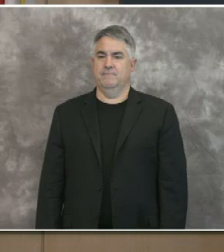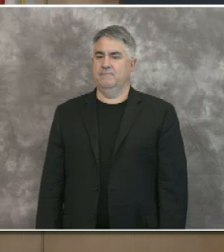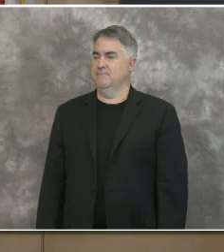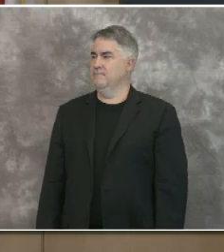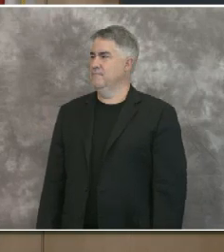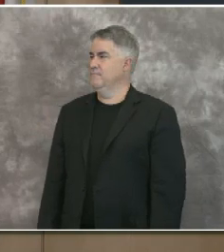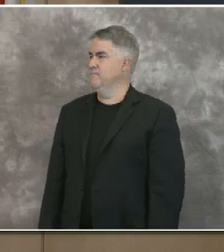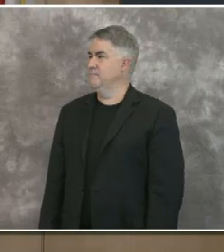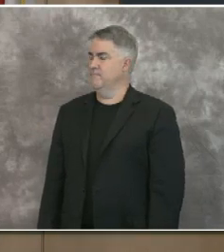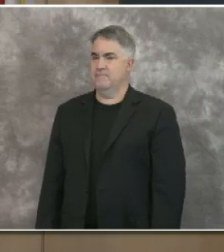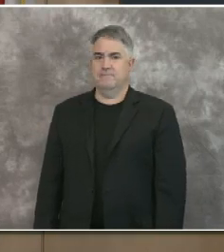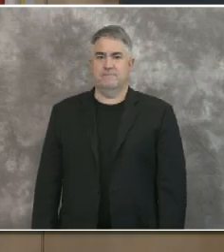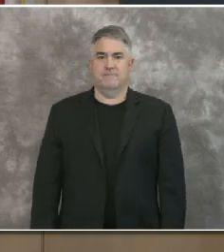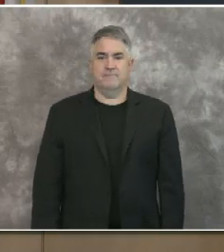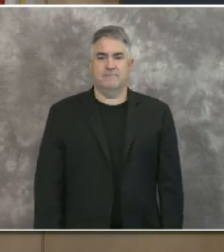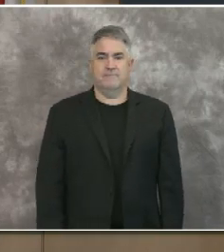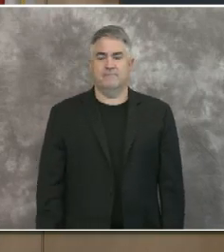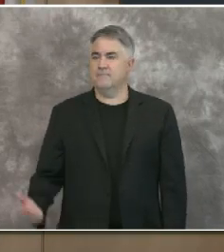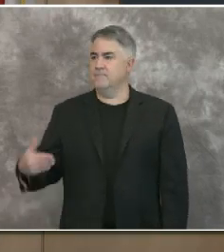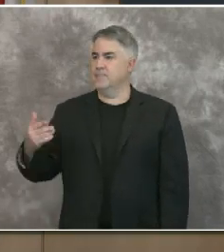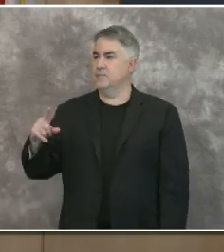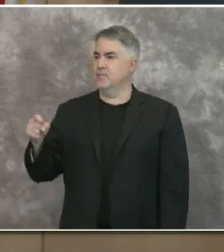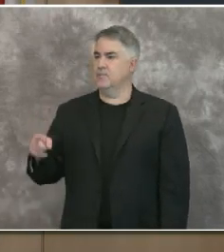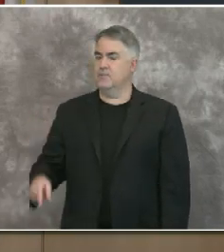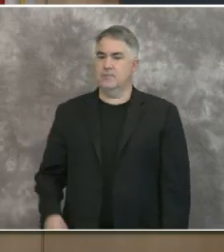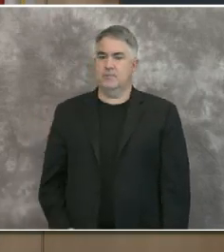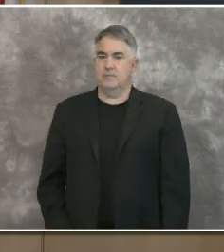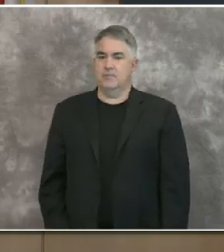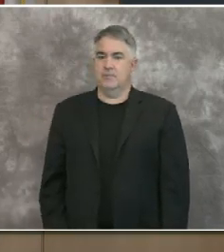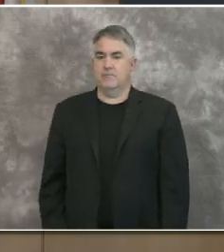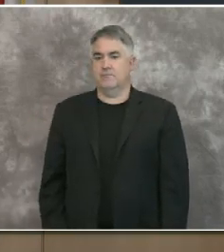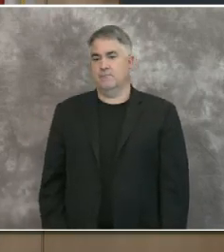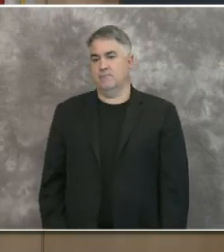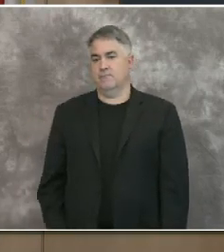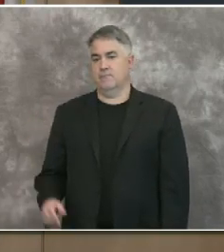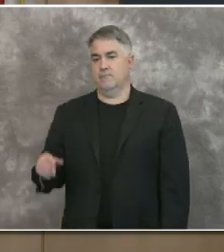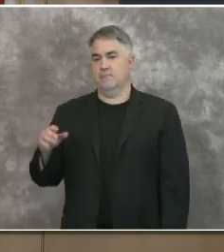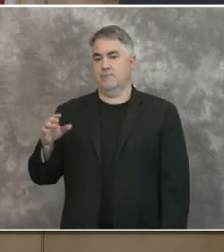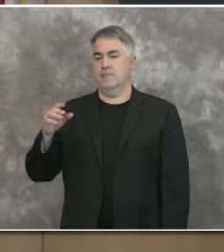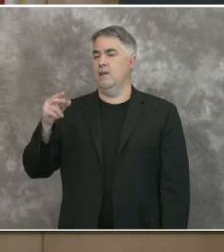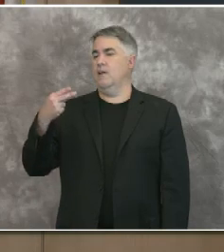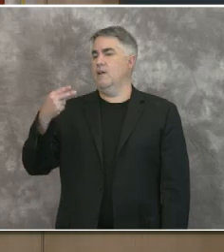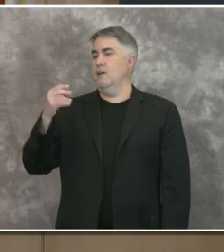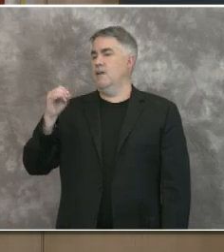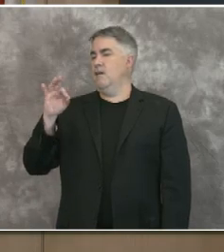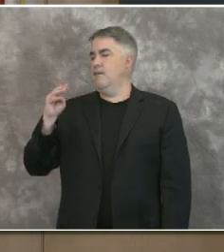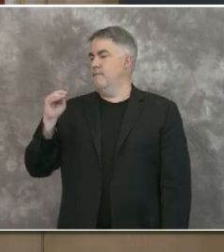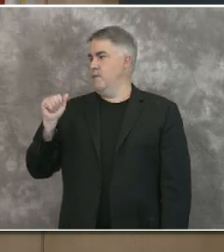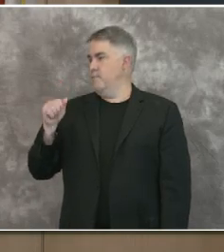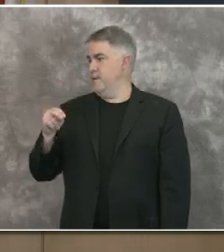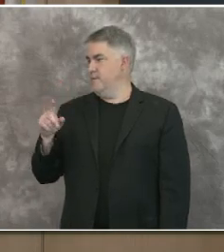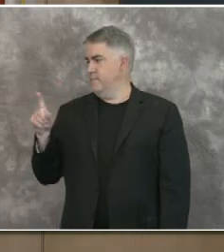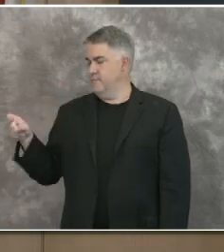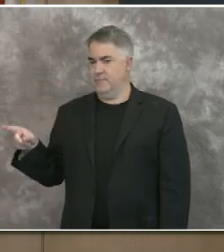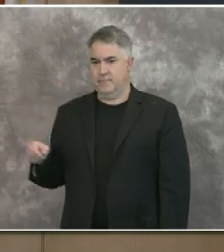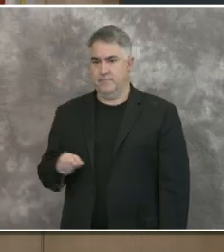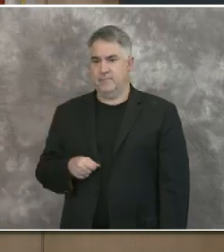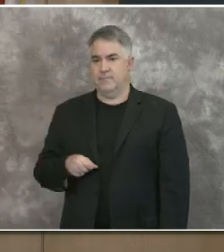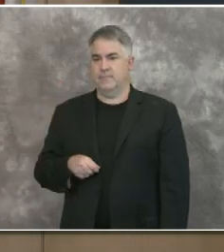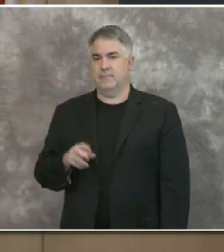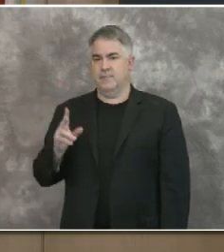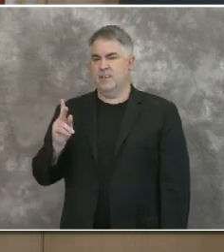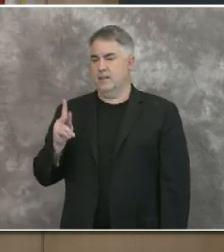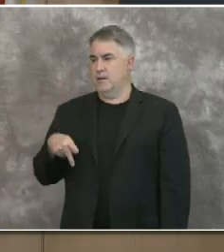Okay, let's go to our next question. Matt Hoffman with KPBS, please state your question. Hi,